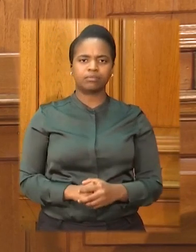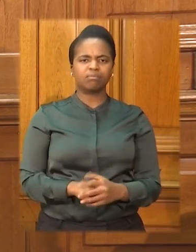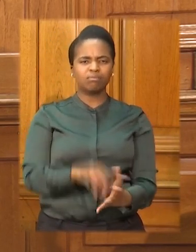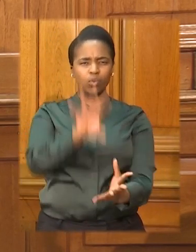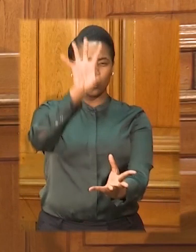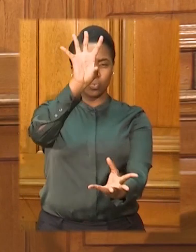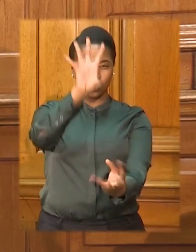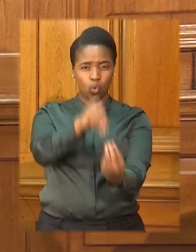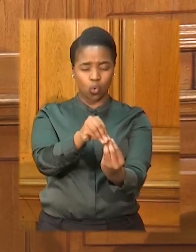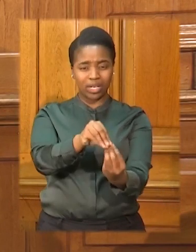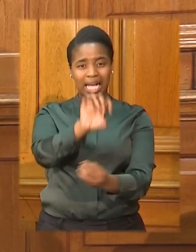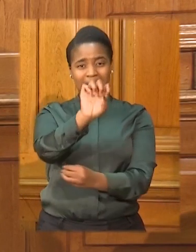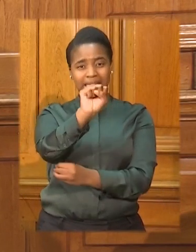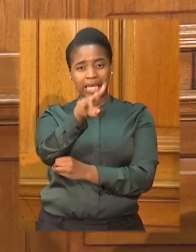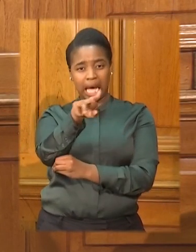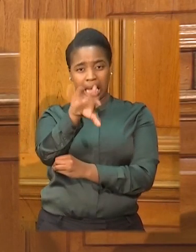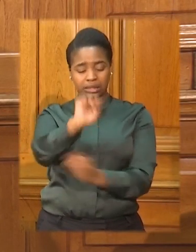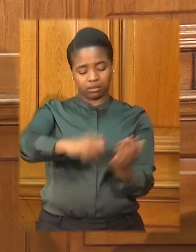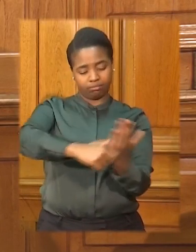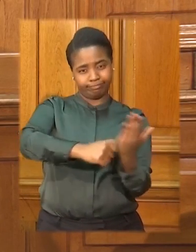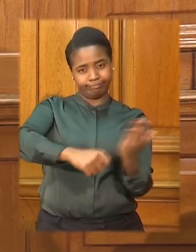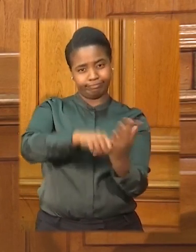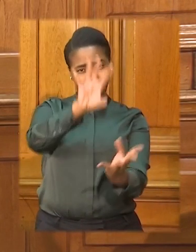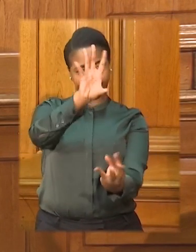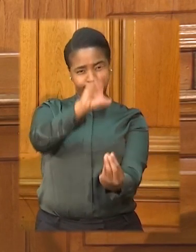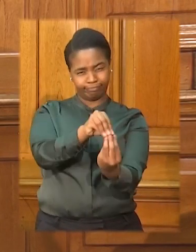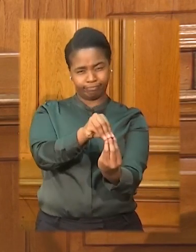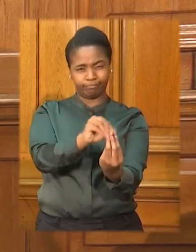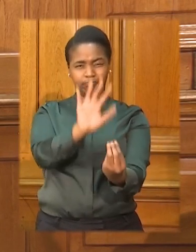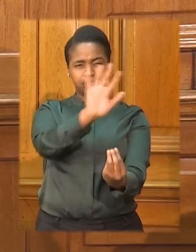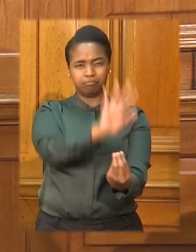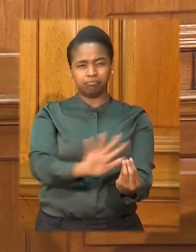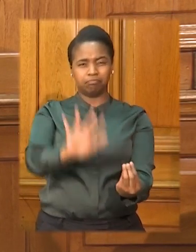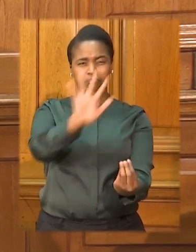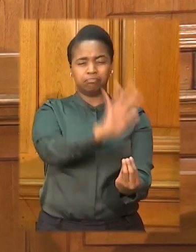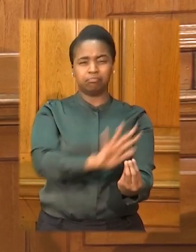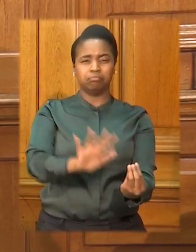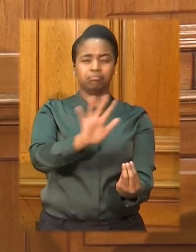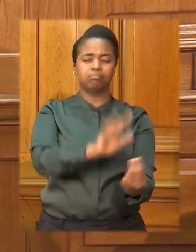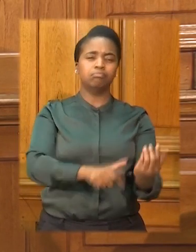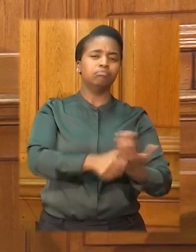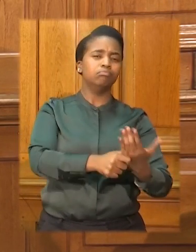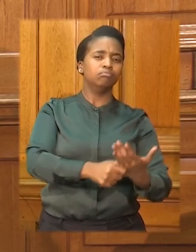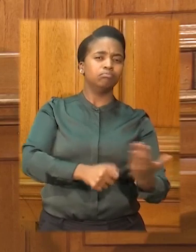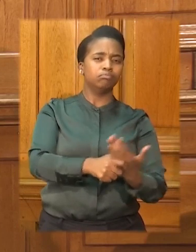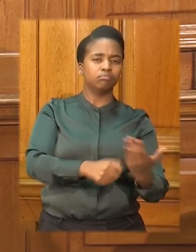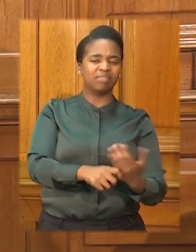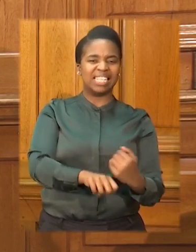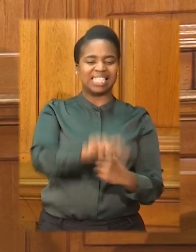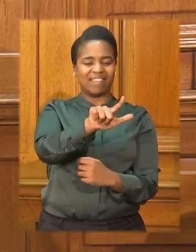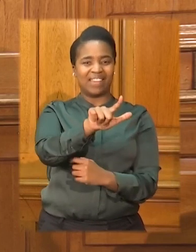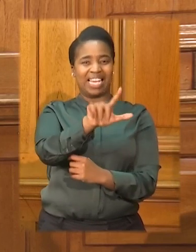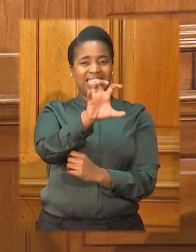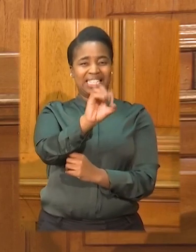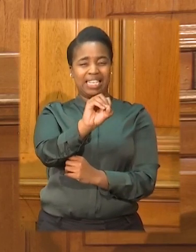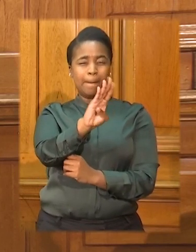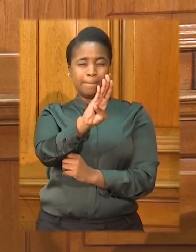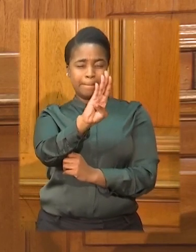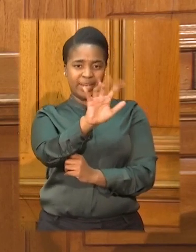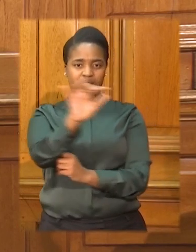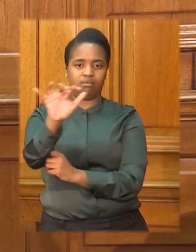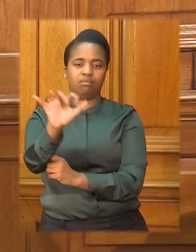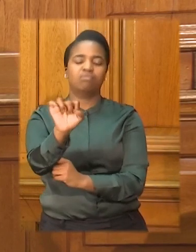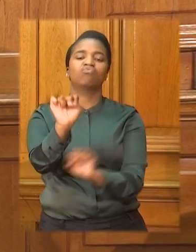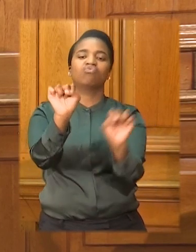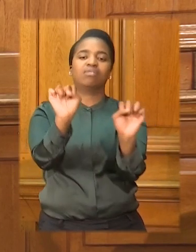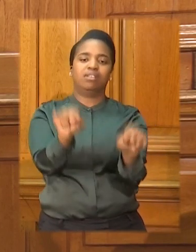tax measures should provide at least 70 billion rand in cash flow relief or